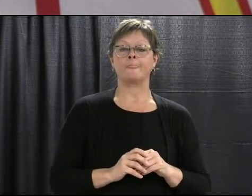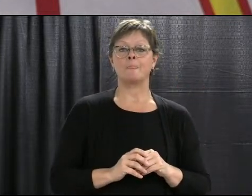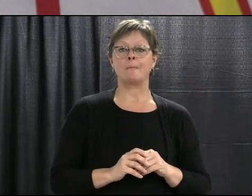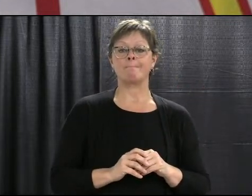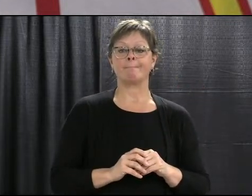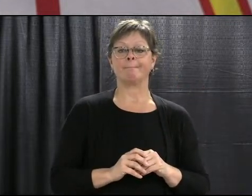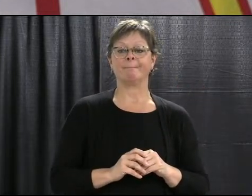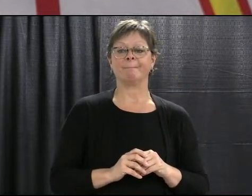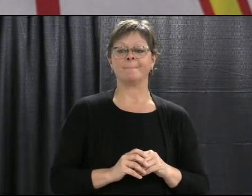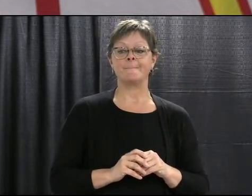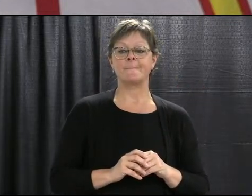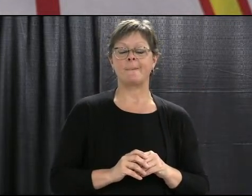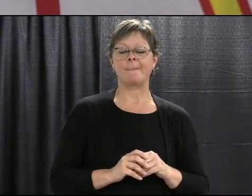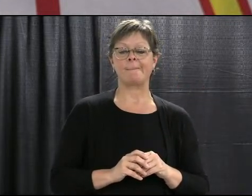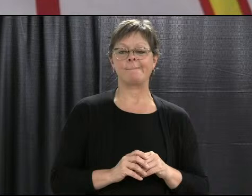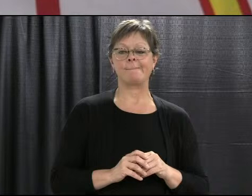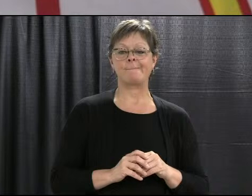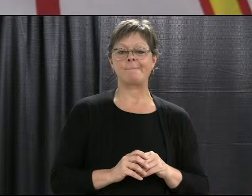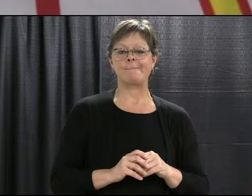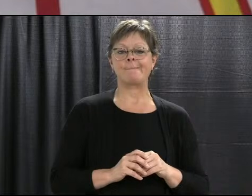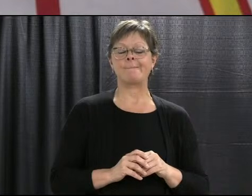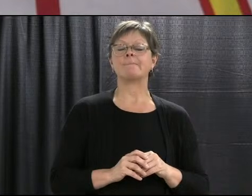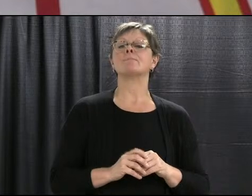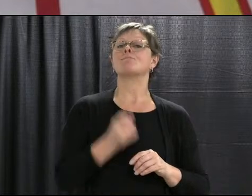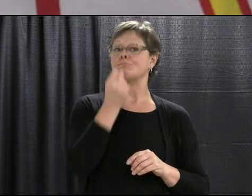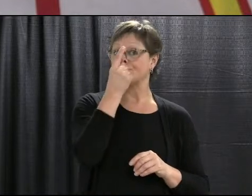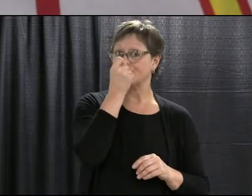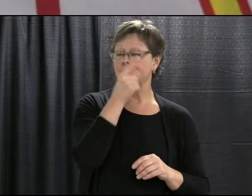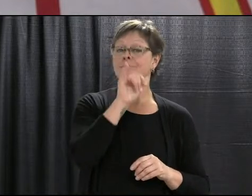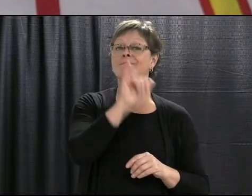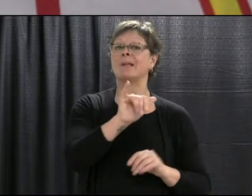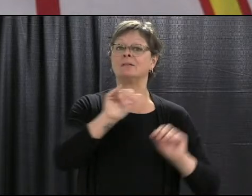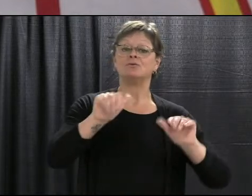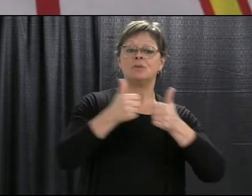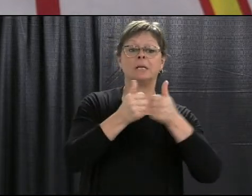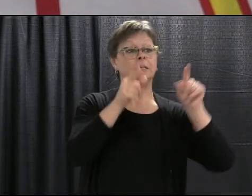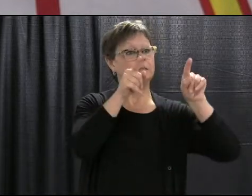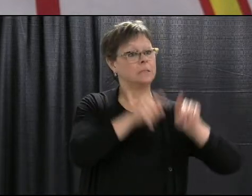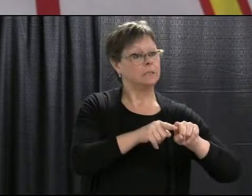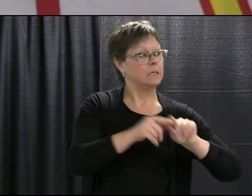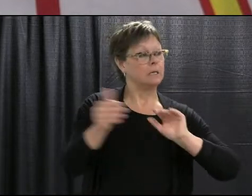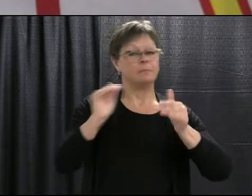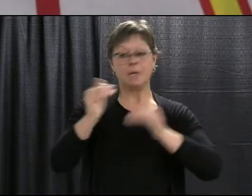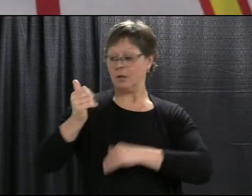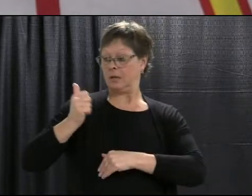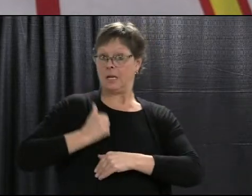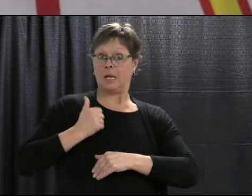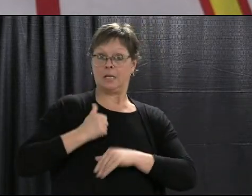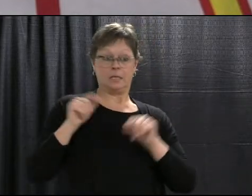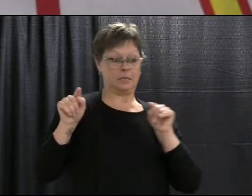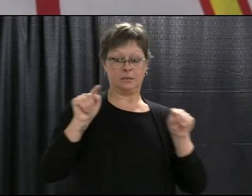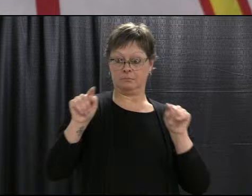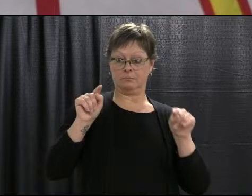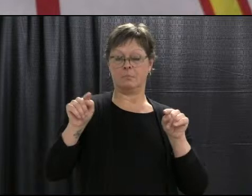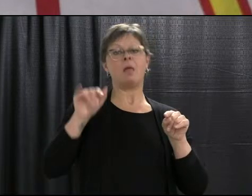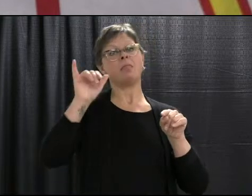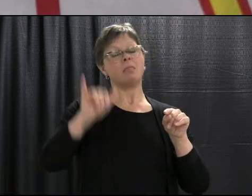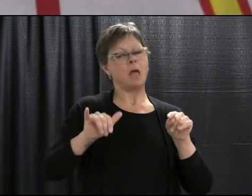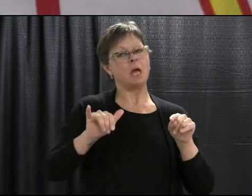The diplomatic challenge between India and Canada has slowed down. We were